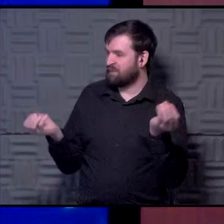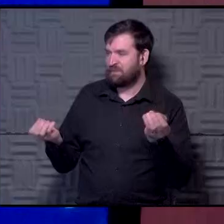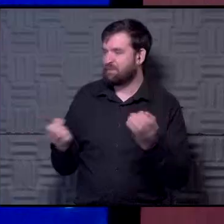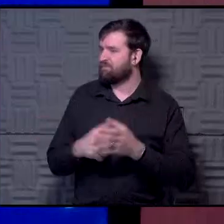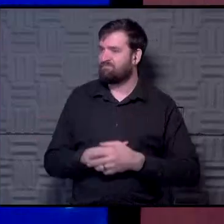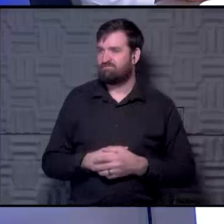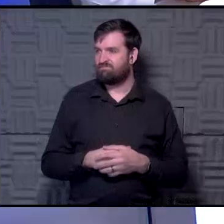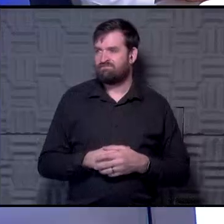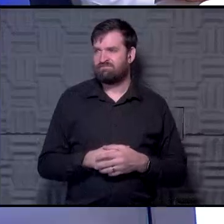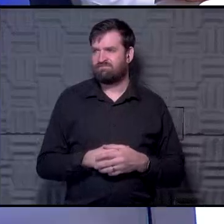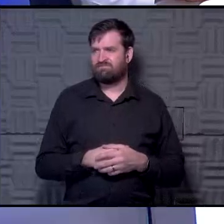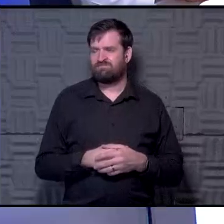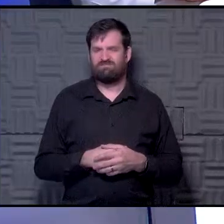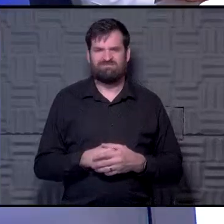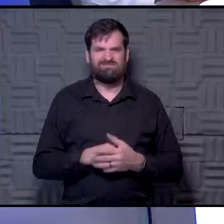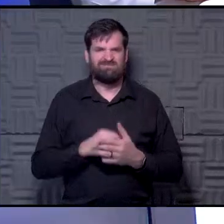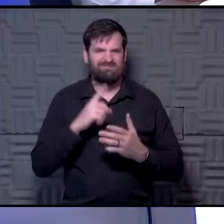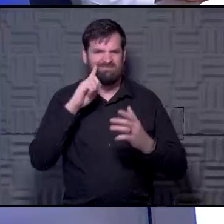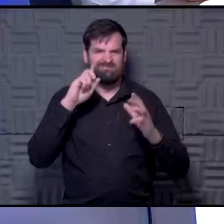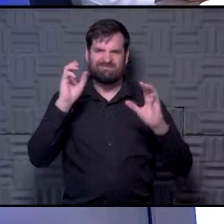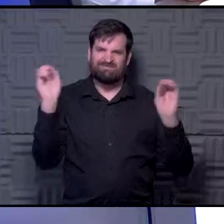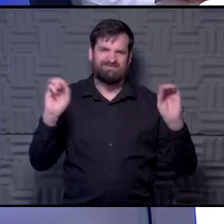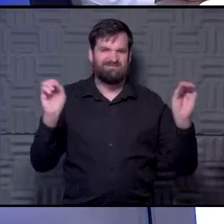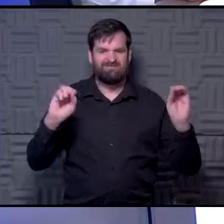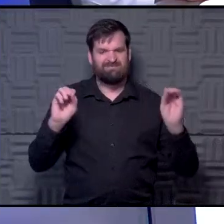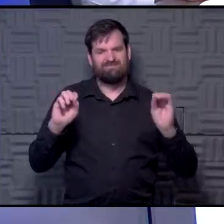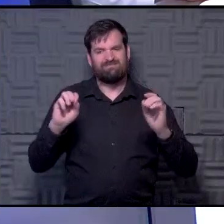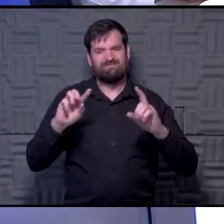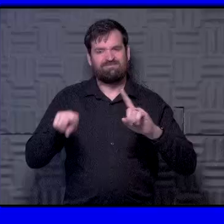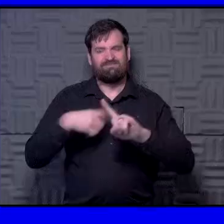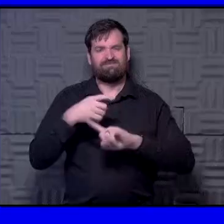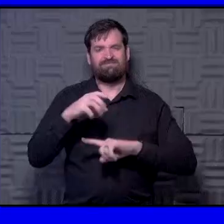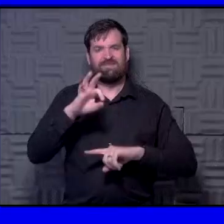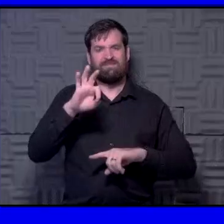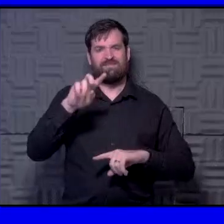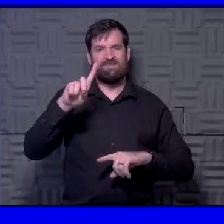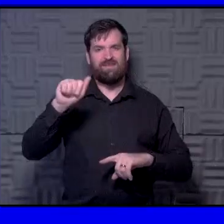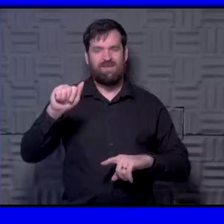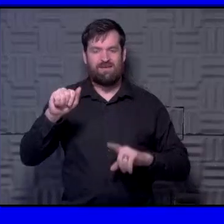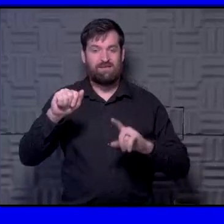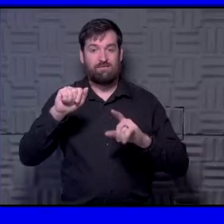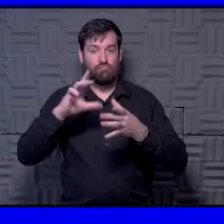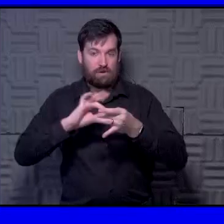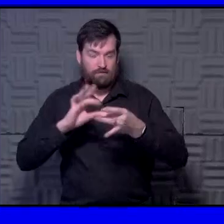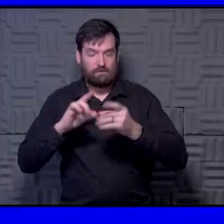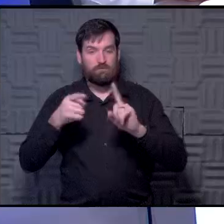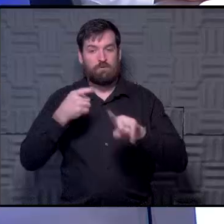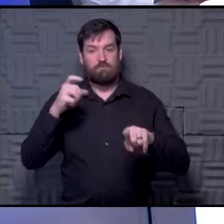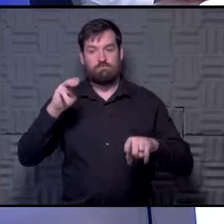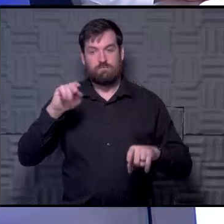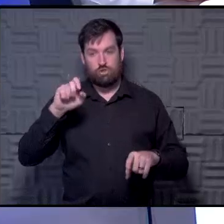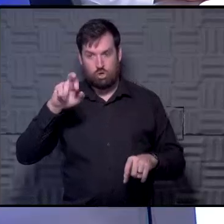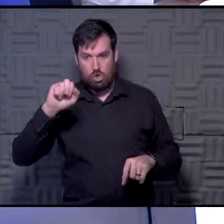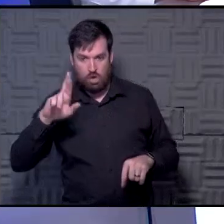Yep. I don't even recall of that in any of the FDA briefs from Moderna or either. Pfizer either. One more question.